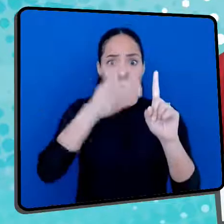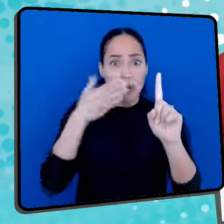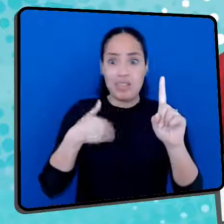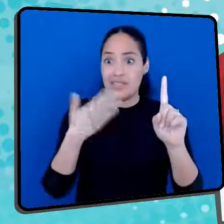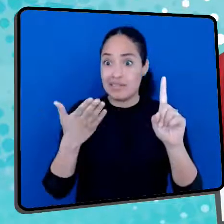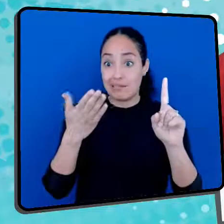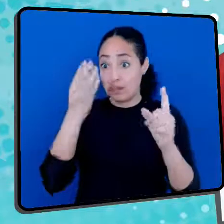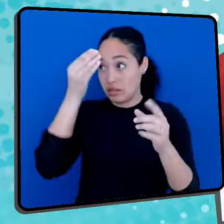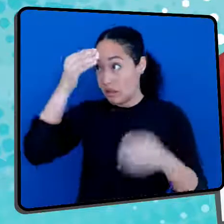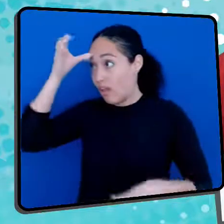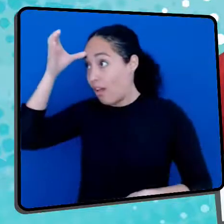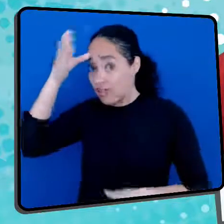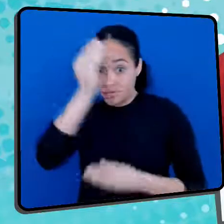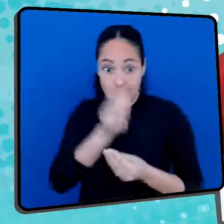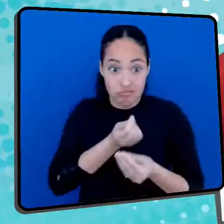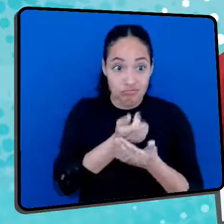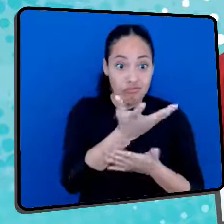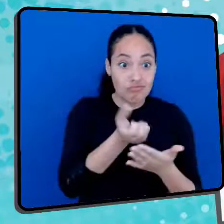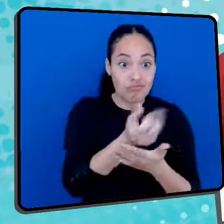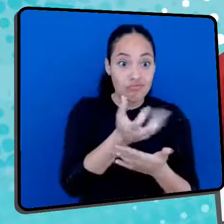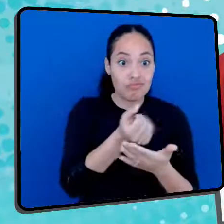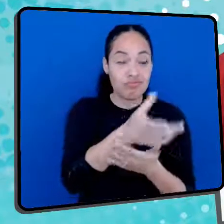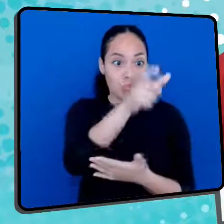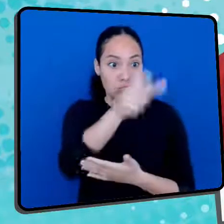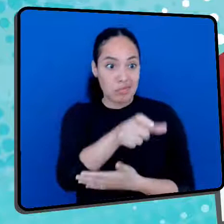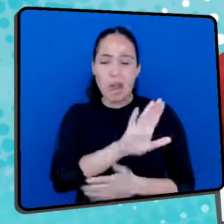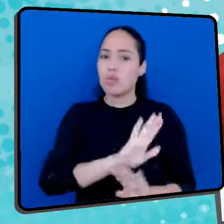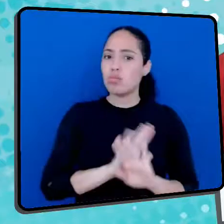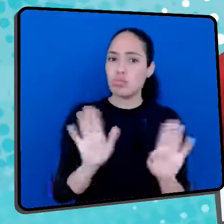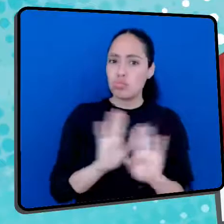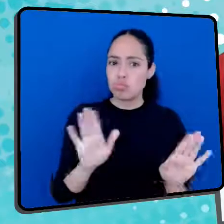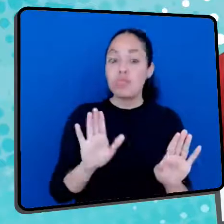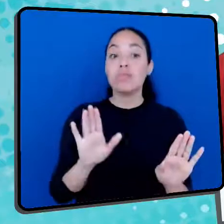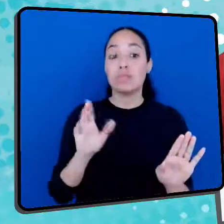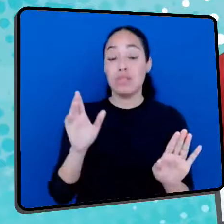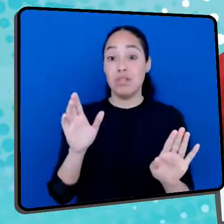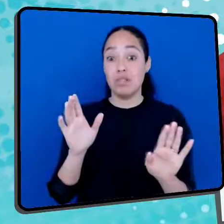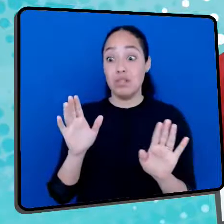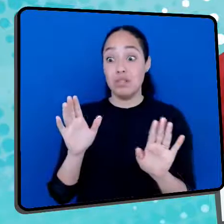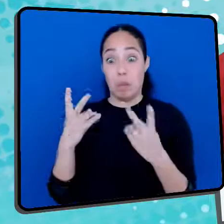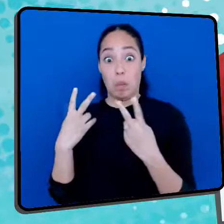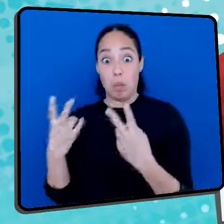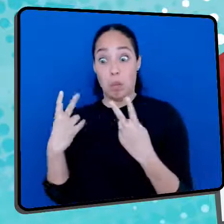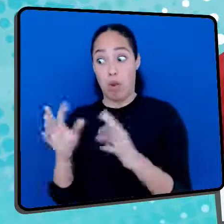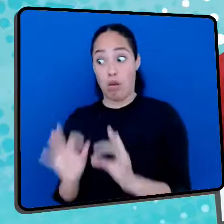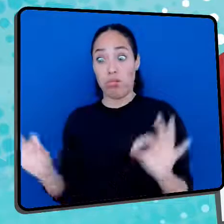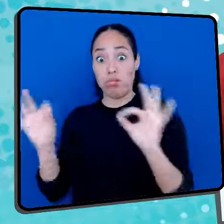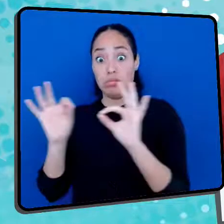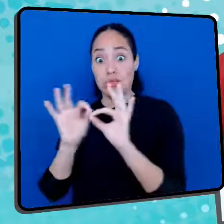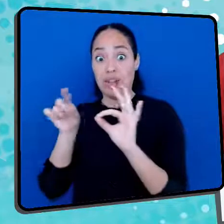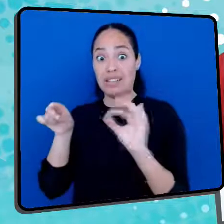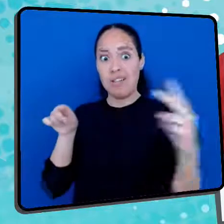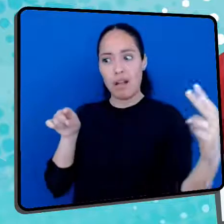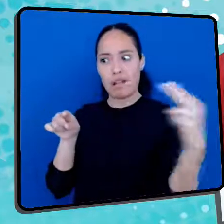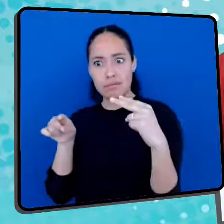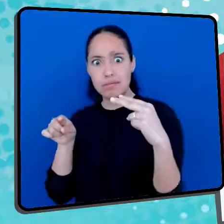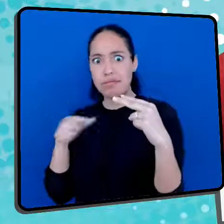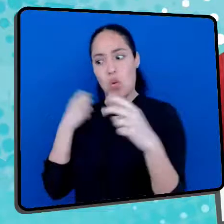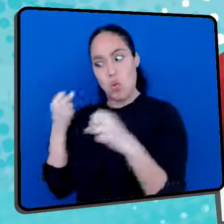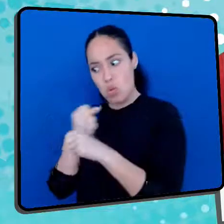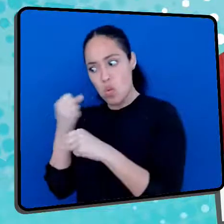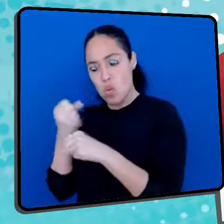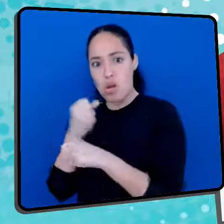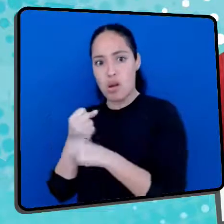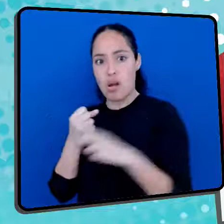of that you might leave or whatever. It's also important that they see what you're doing while you're working there. I think it's important